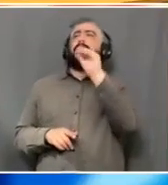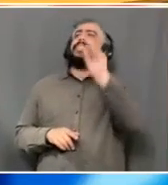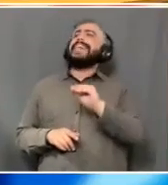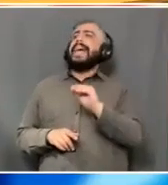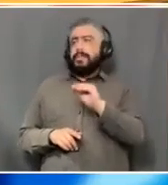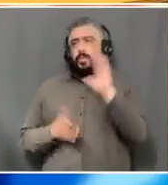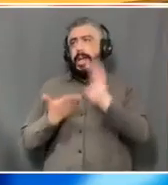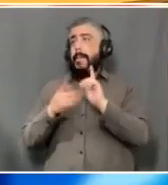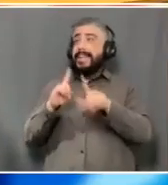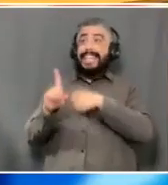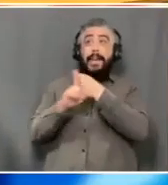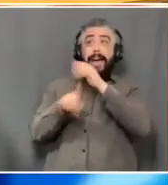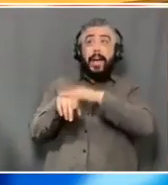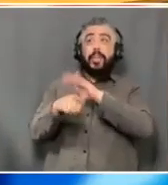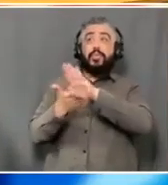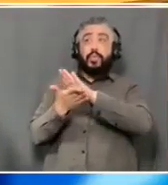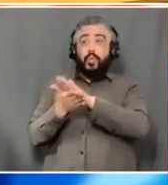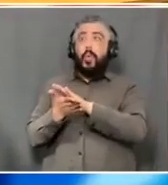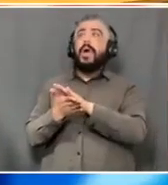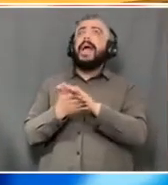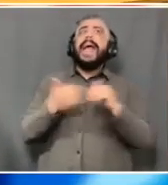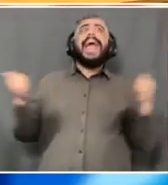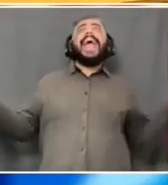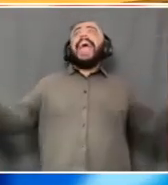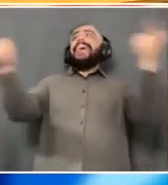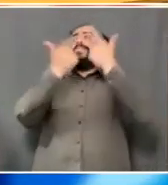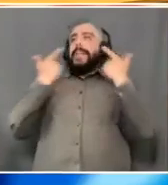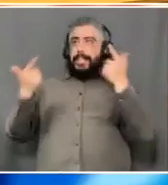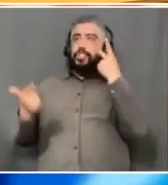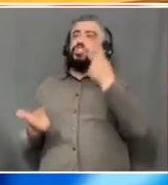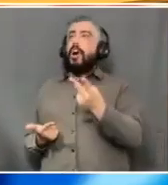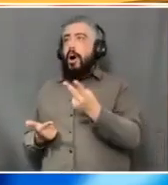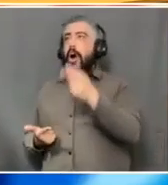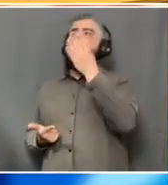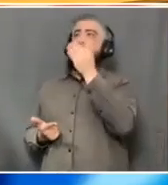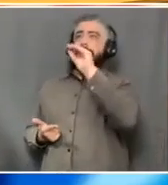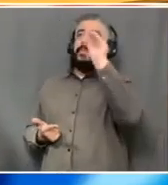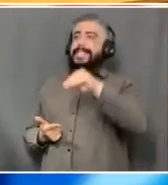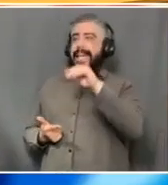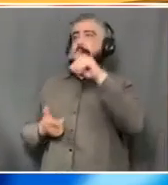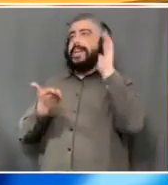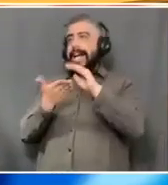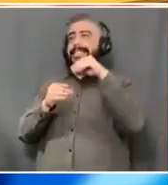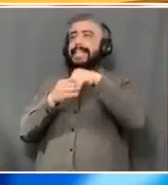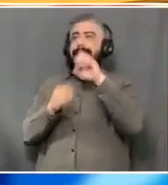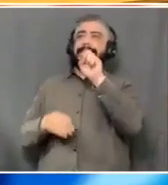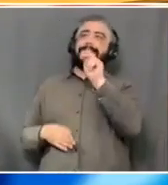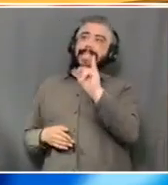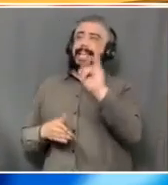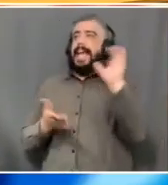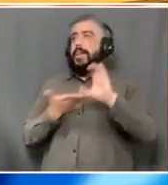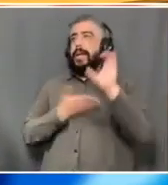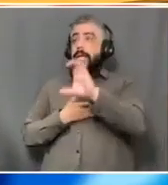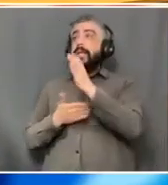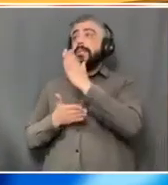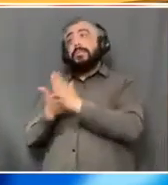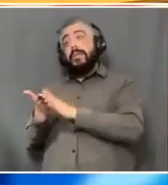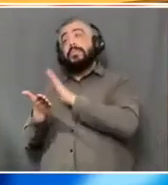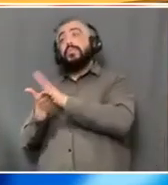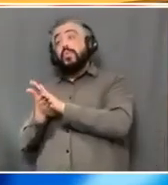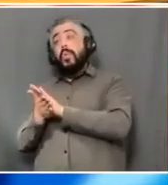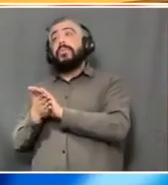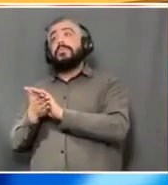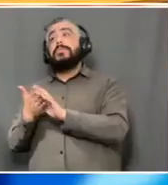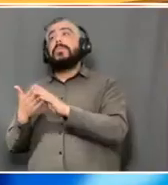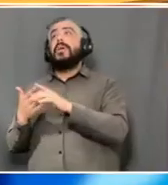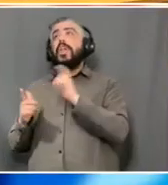school wasn't that every school saw a 14% reduction in their SENI allocation. Some schools would have experienced a larger reduction